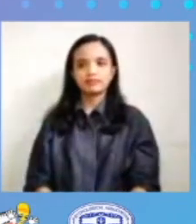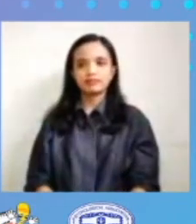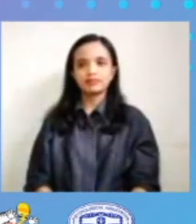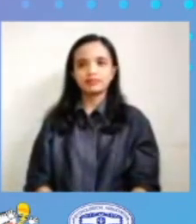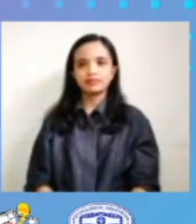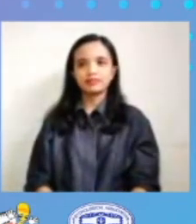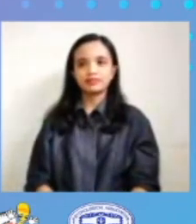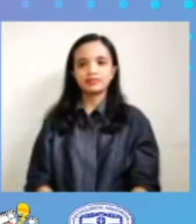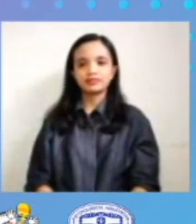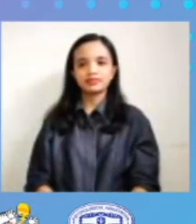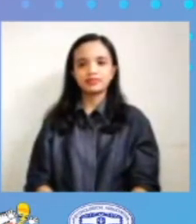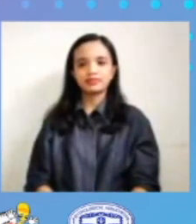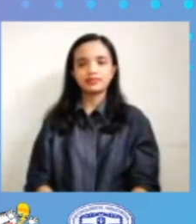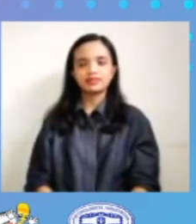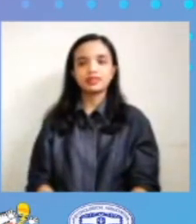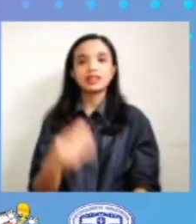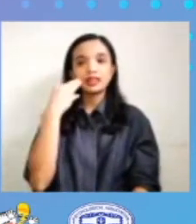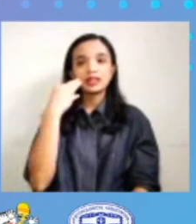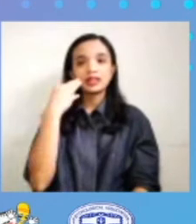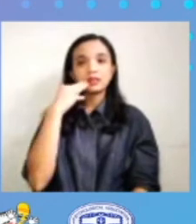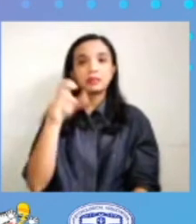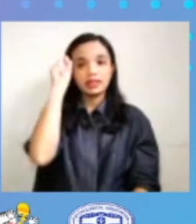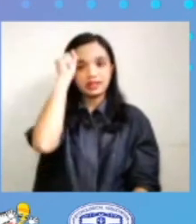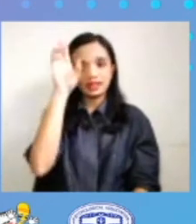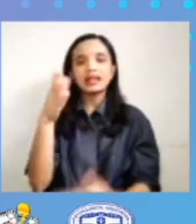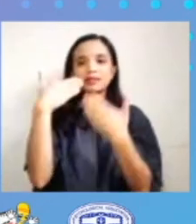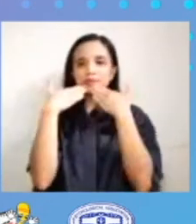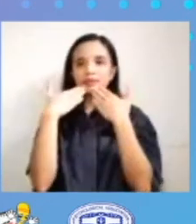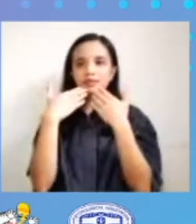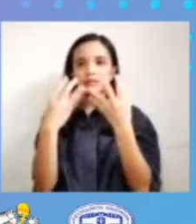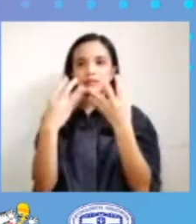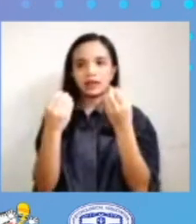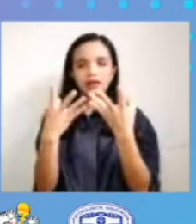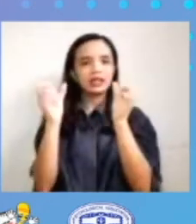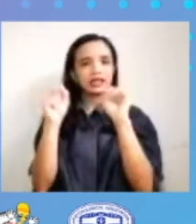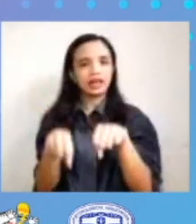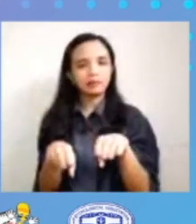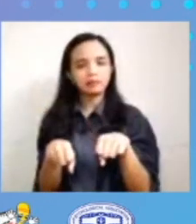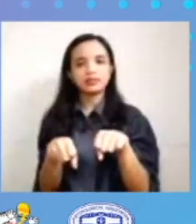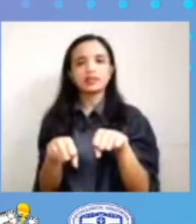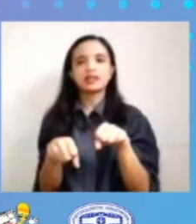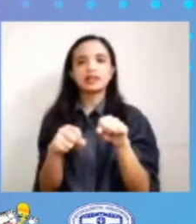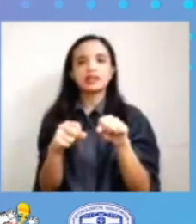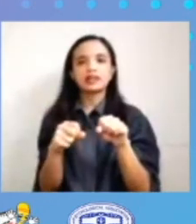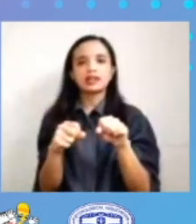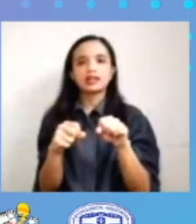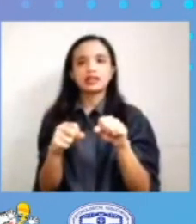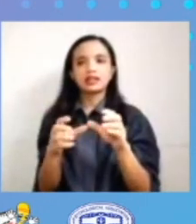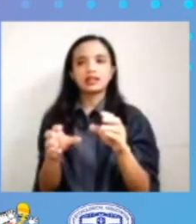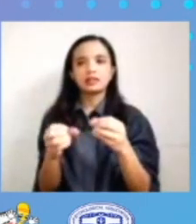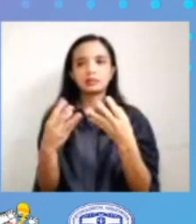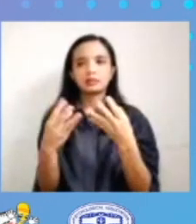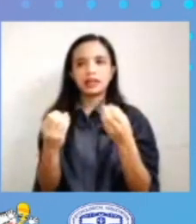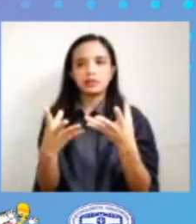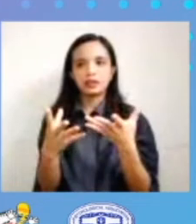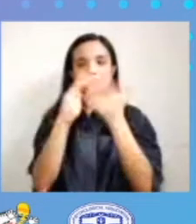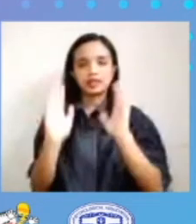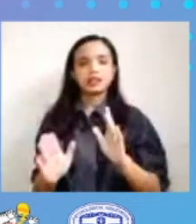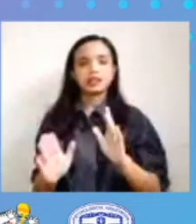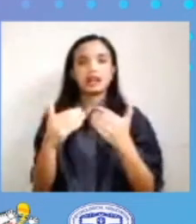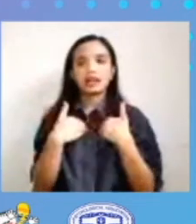sige, oh game 1. Oh, yeah. Always remember that when we deal with children, we speak their we speak their